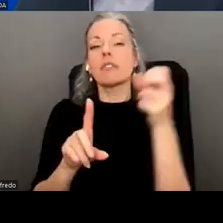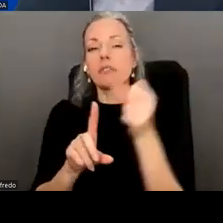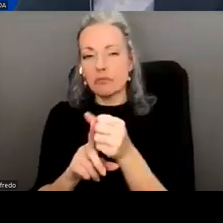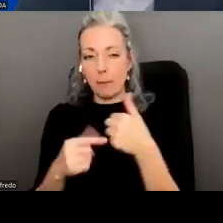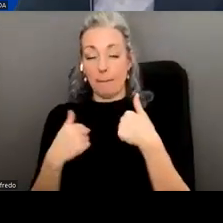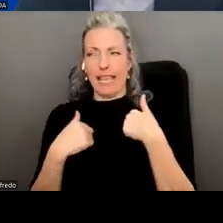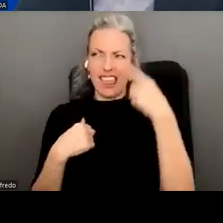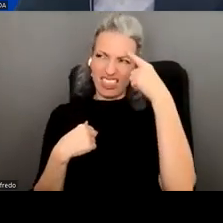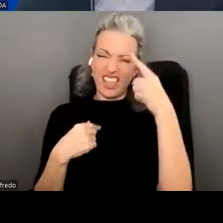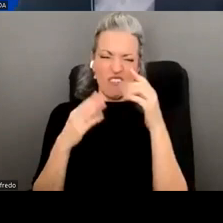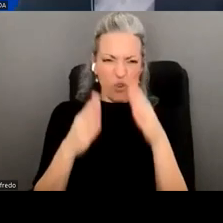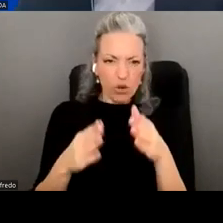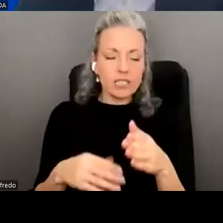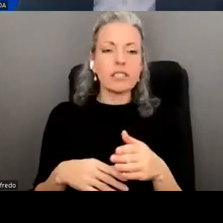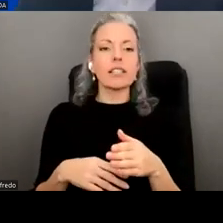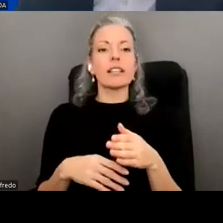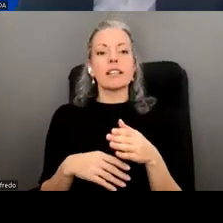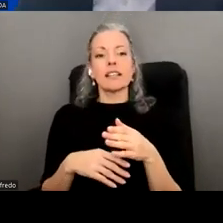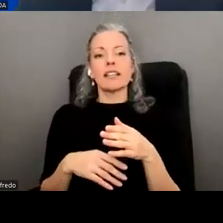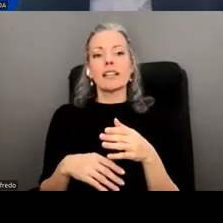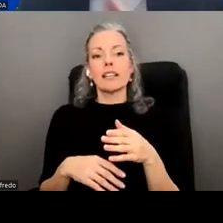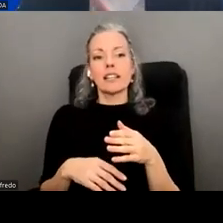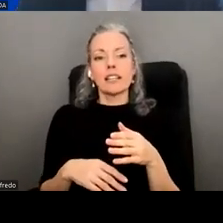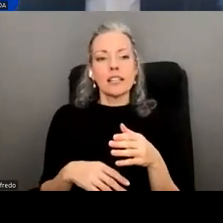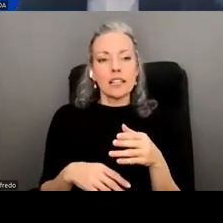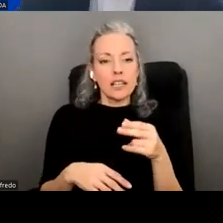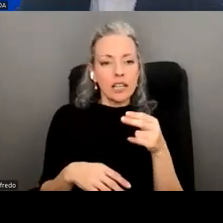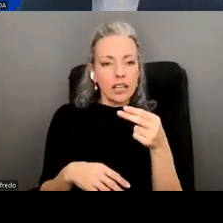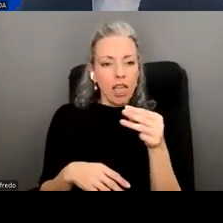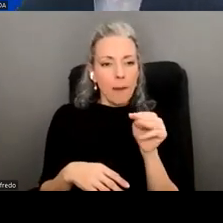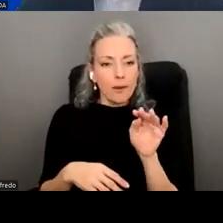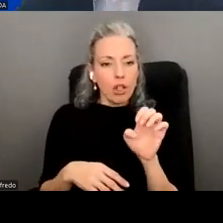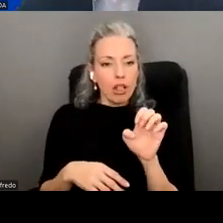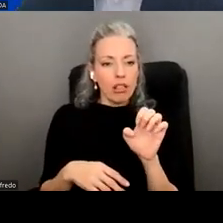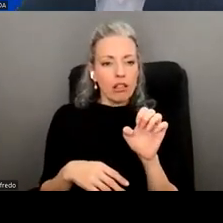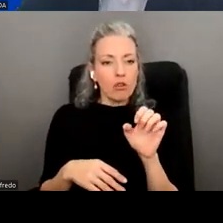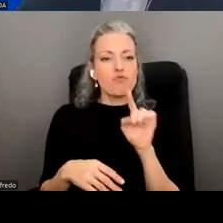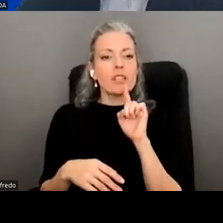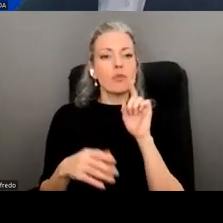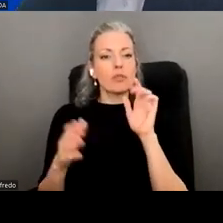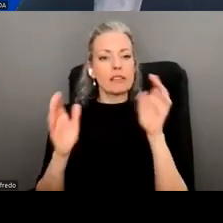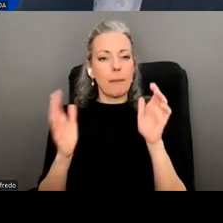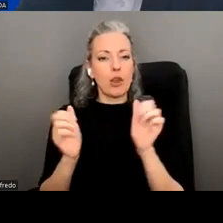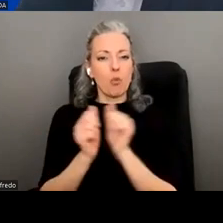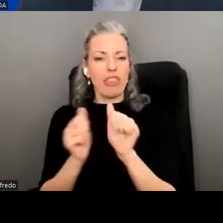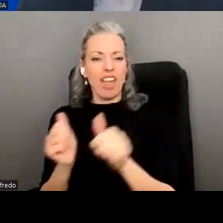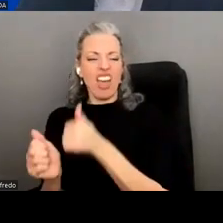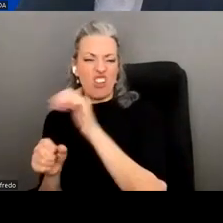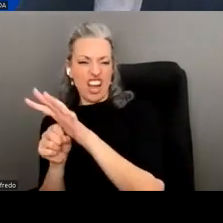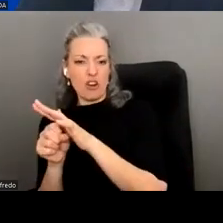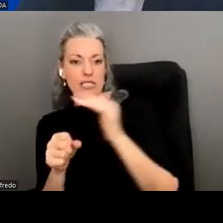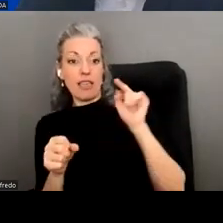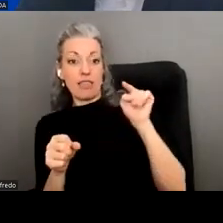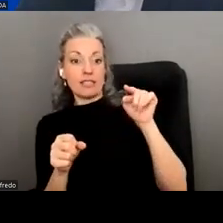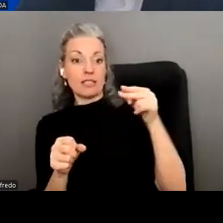in Northern California, Mendocino, in Humboldt, the rates were higher relative to other COCs. Of course, there's less older adults in